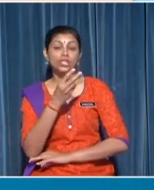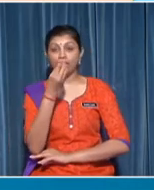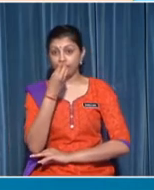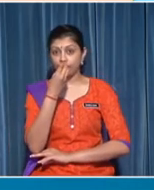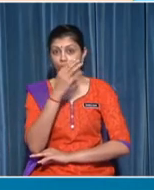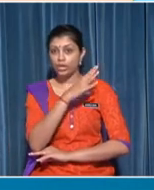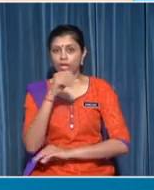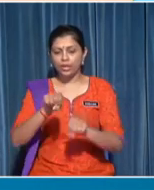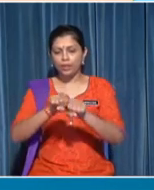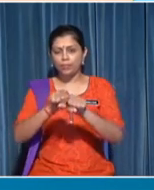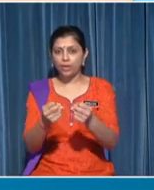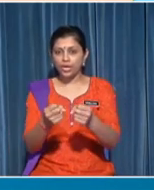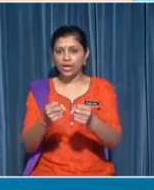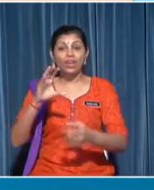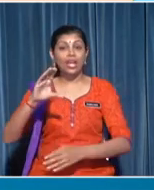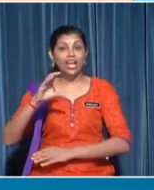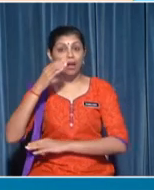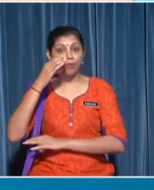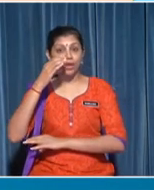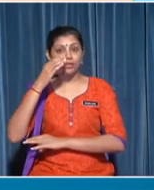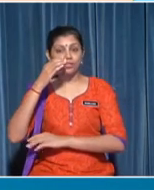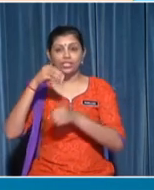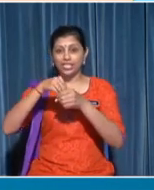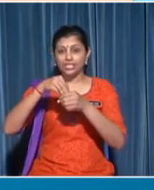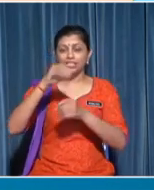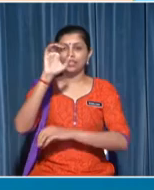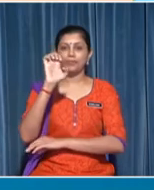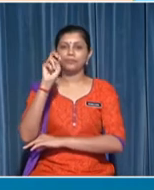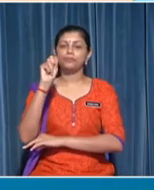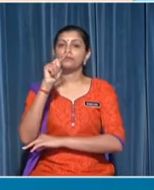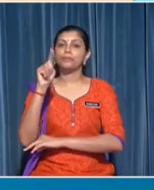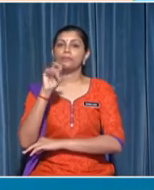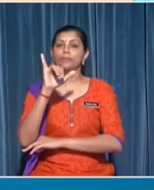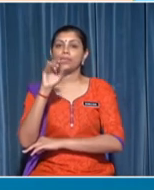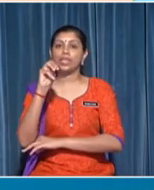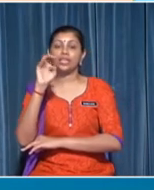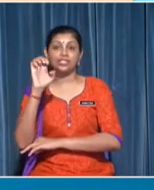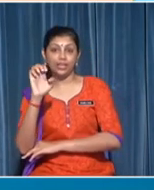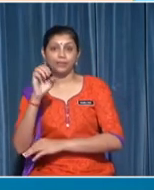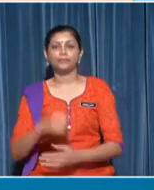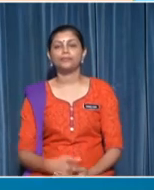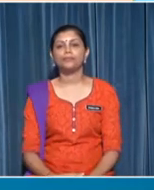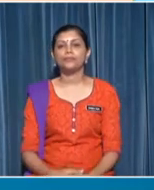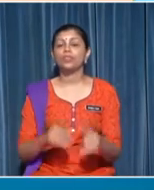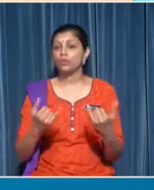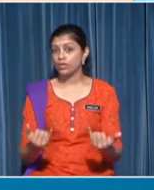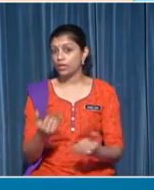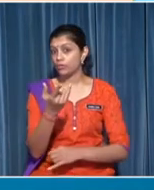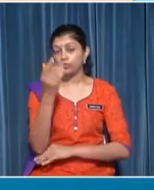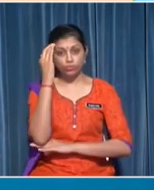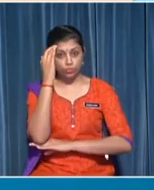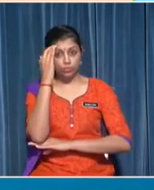breaks down carbohydrates with the enzymes it contains. So now you know that